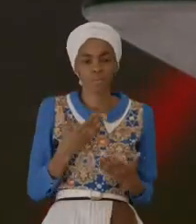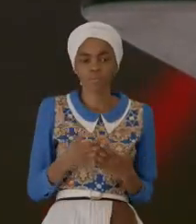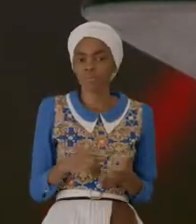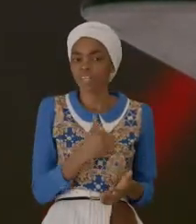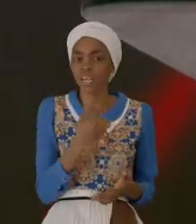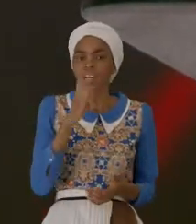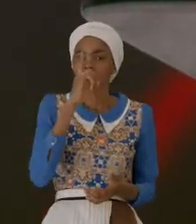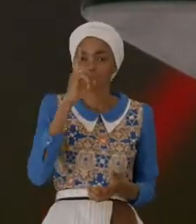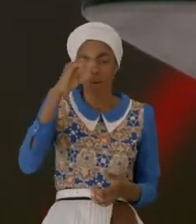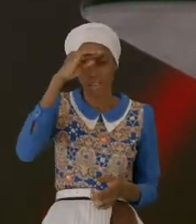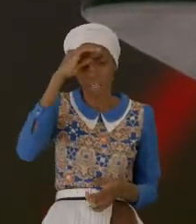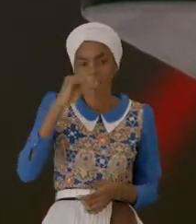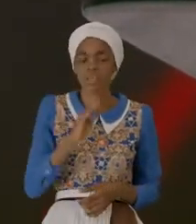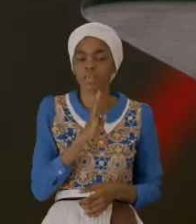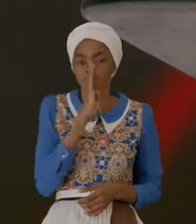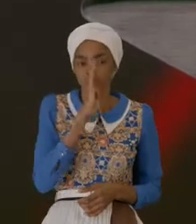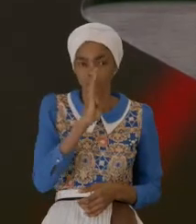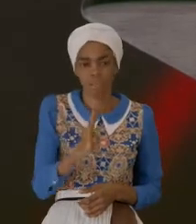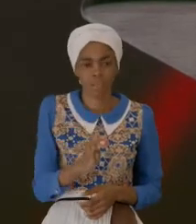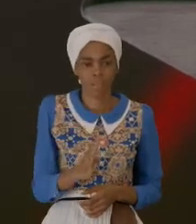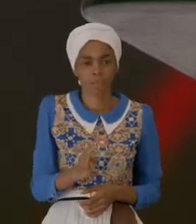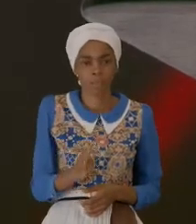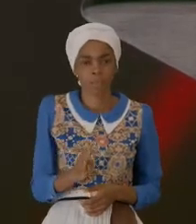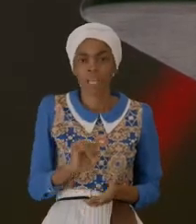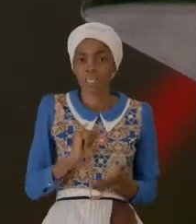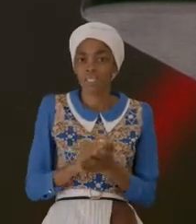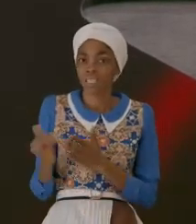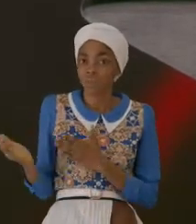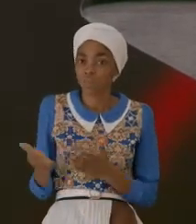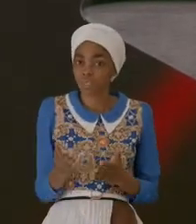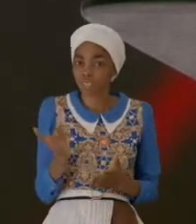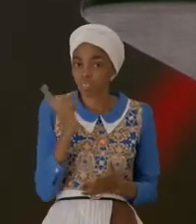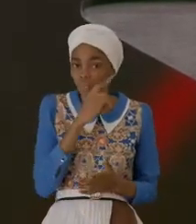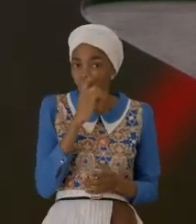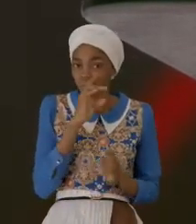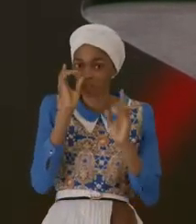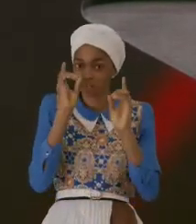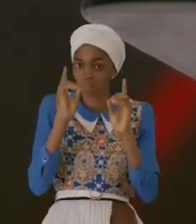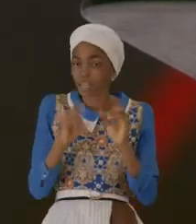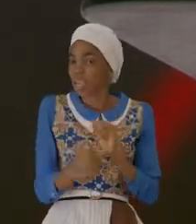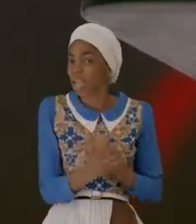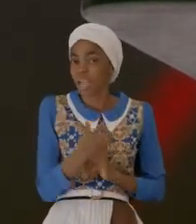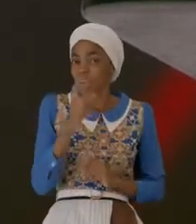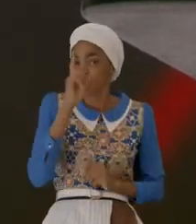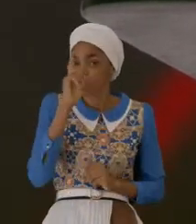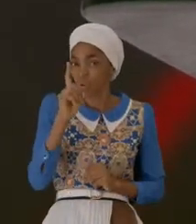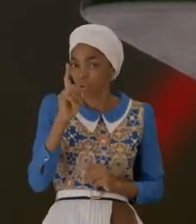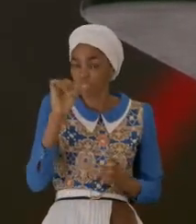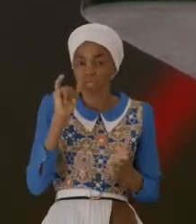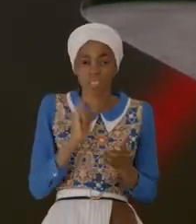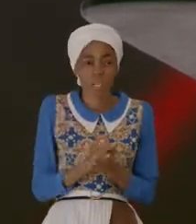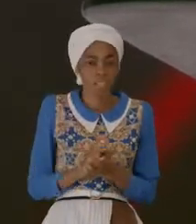brings a false Doctrine whosoever brings the